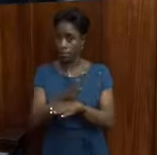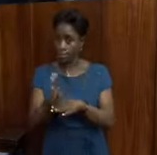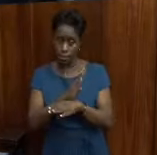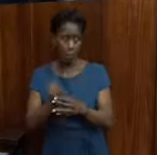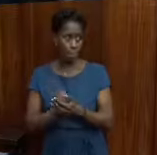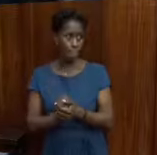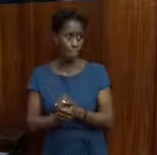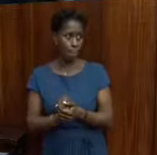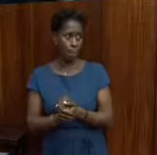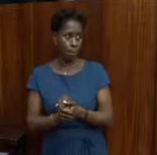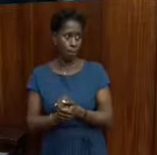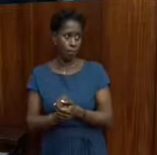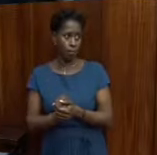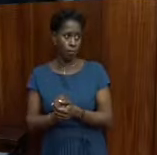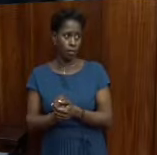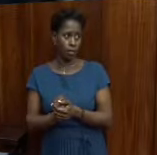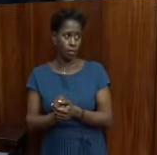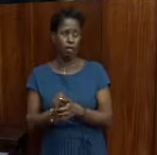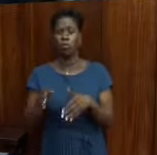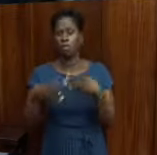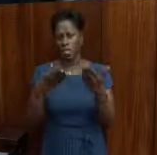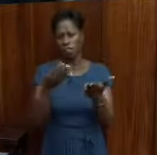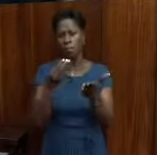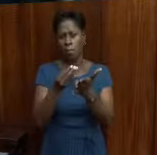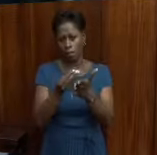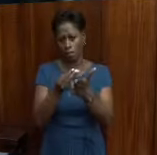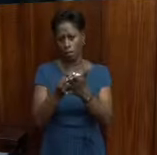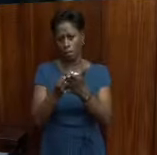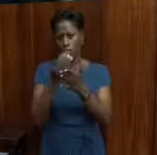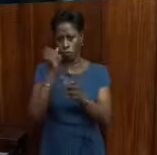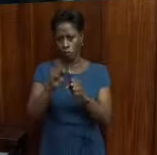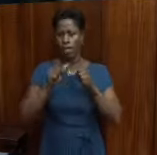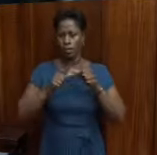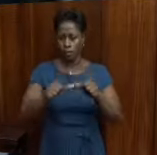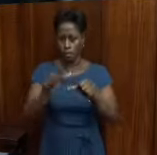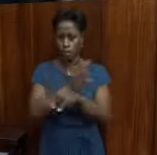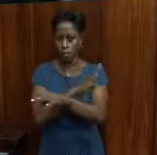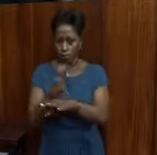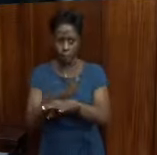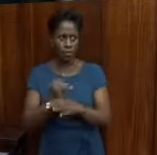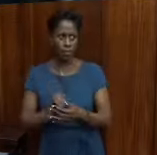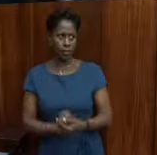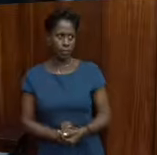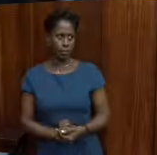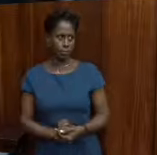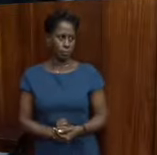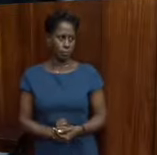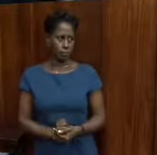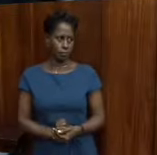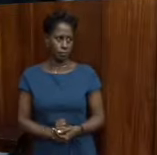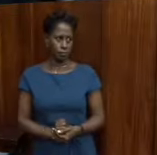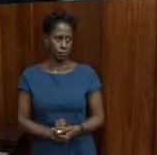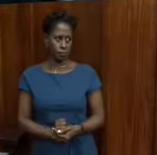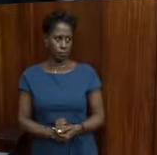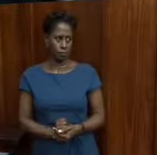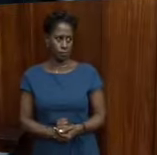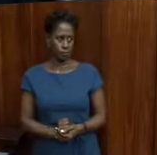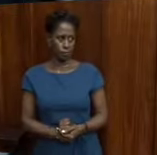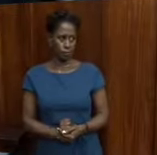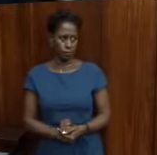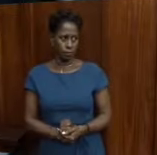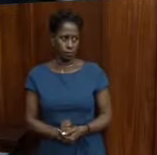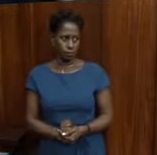feet by providing working capital support. Mr. Speaker, I am pleased to announce, consistent with our promise in